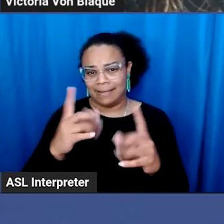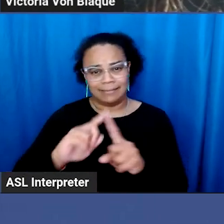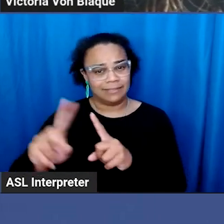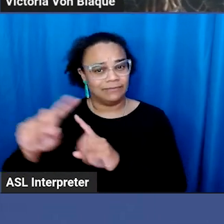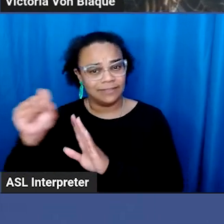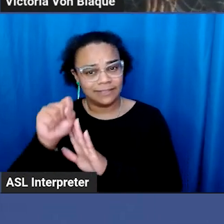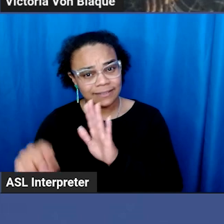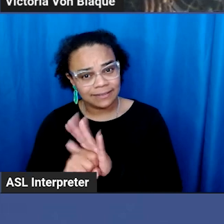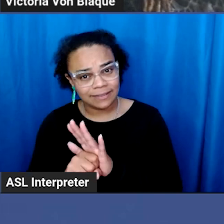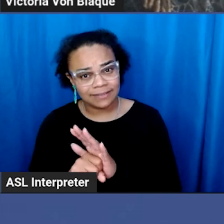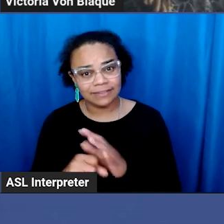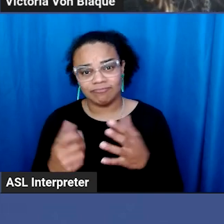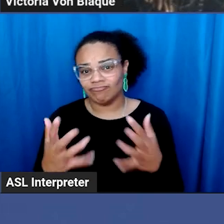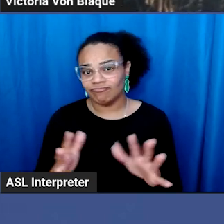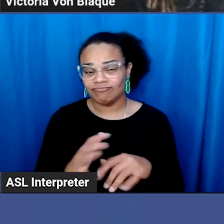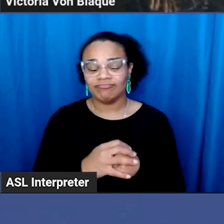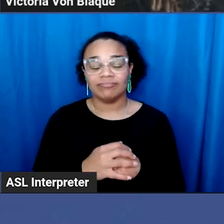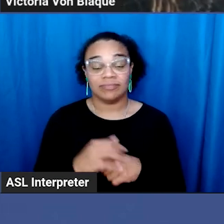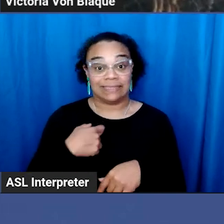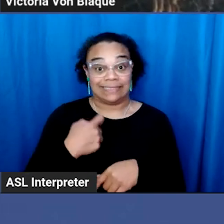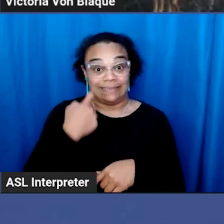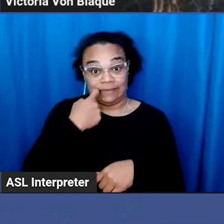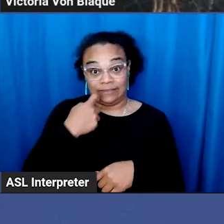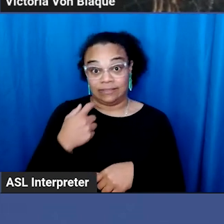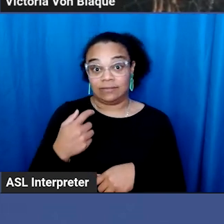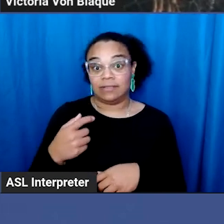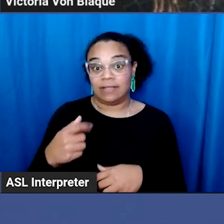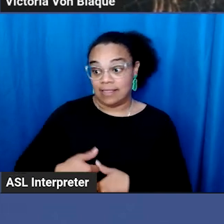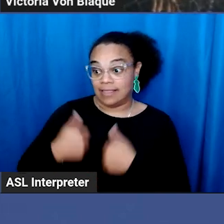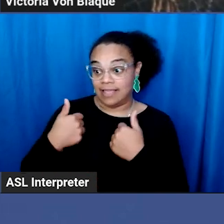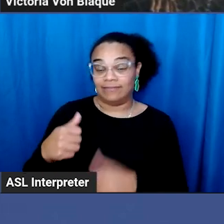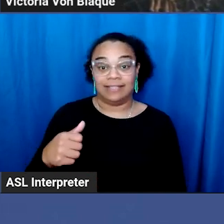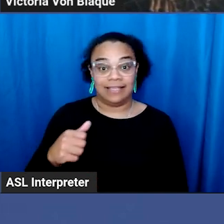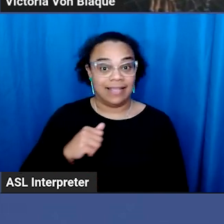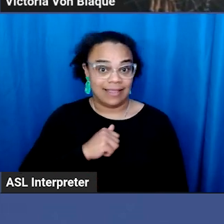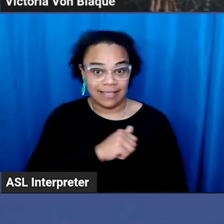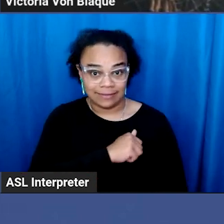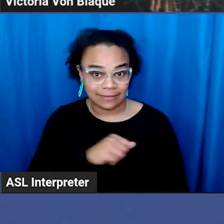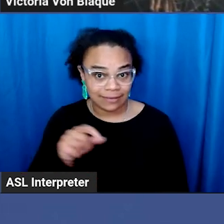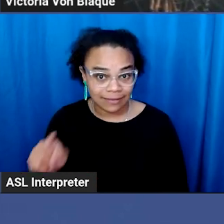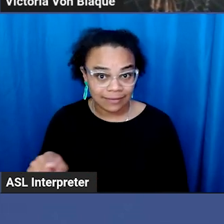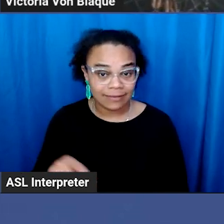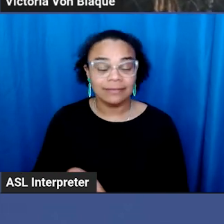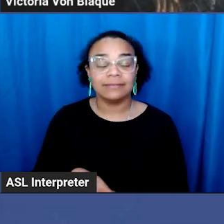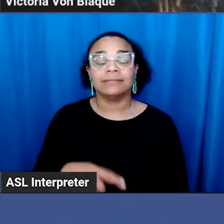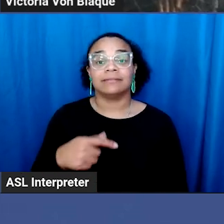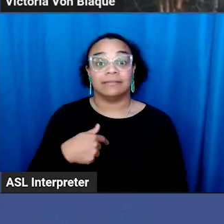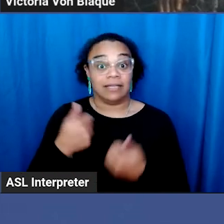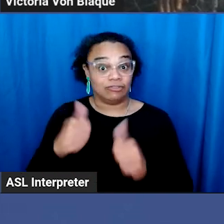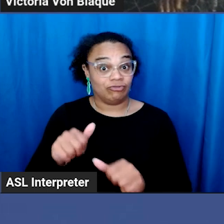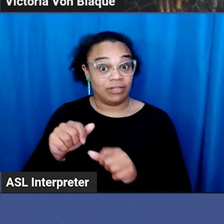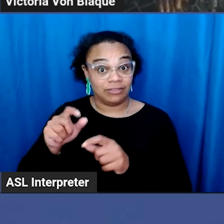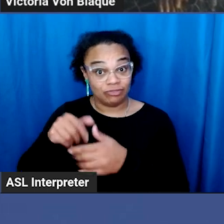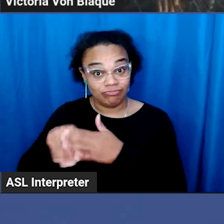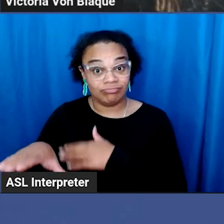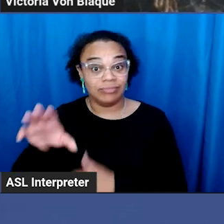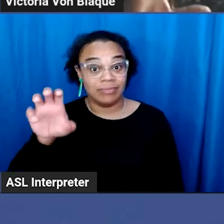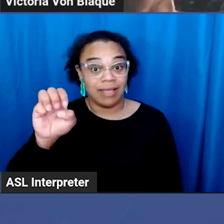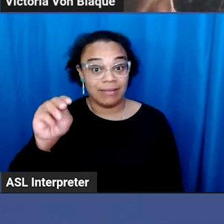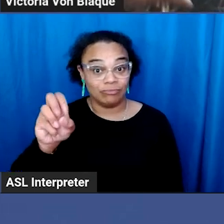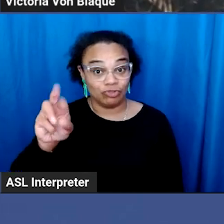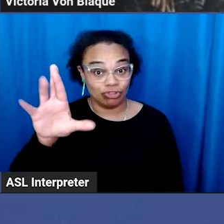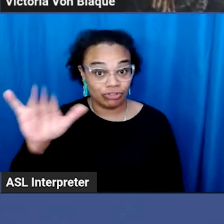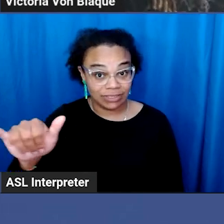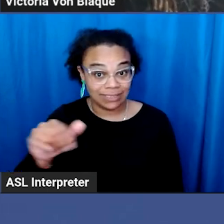states. I recently just lived in Atlanta, where I tried to go to Emory Hospital, which is